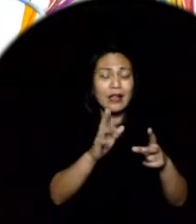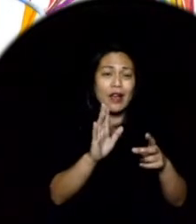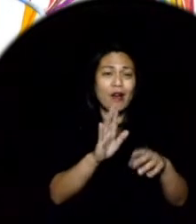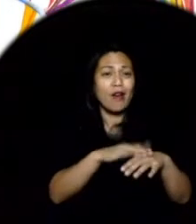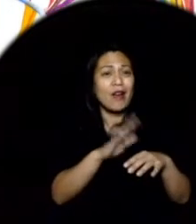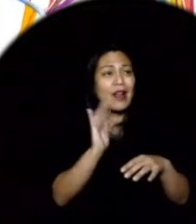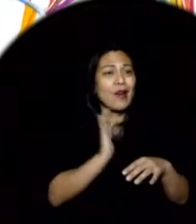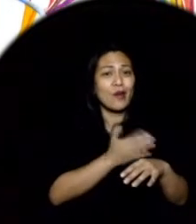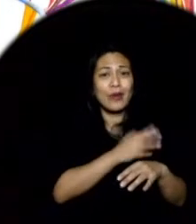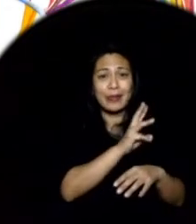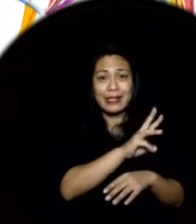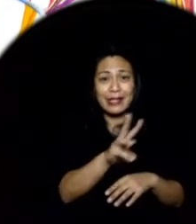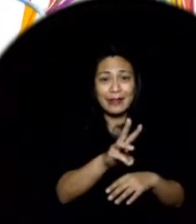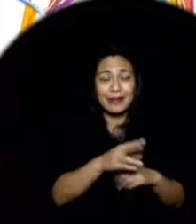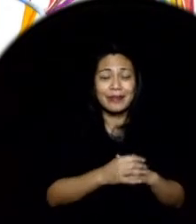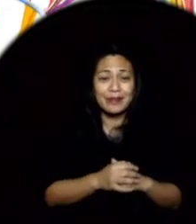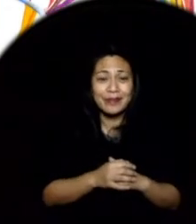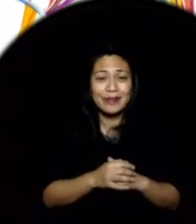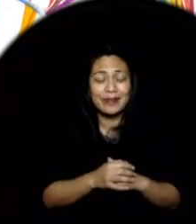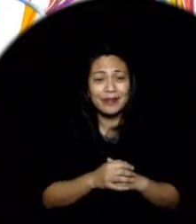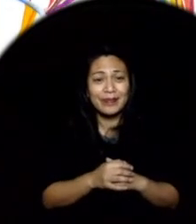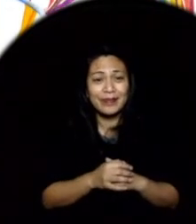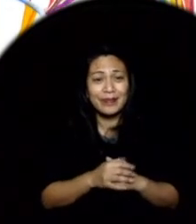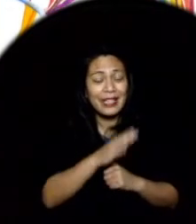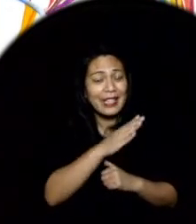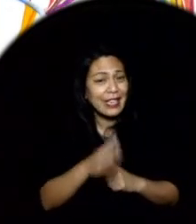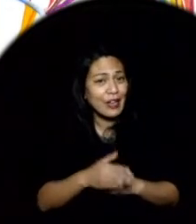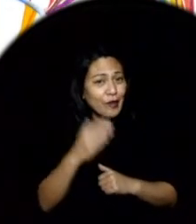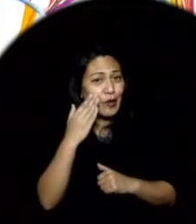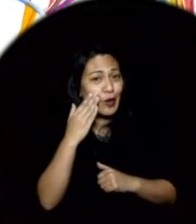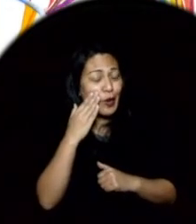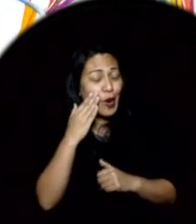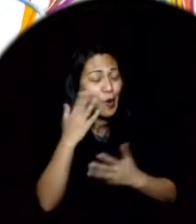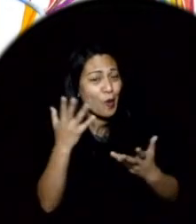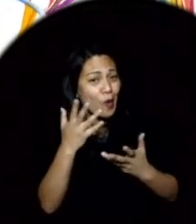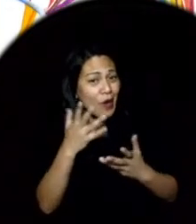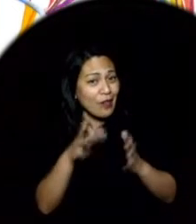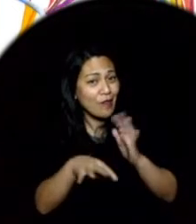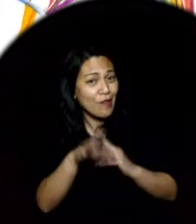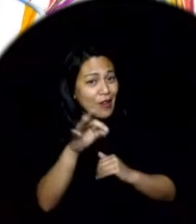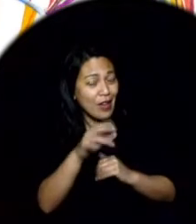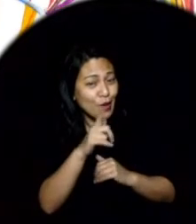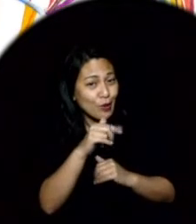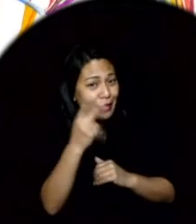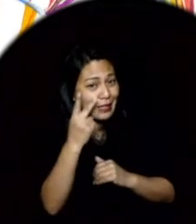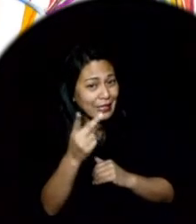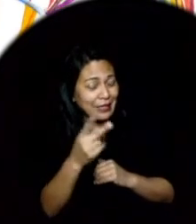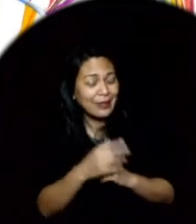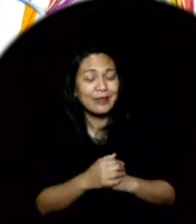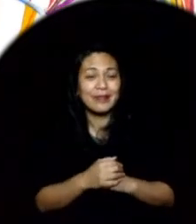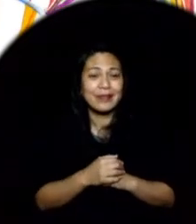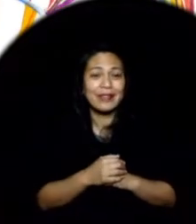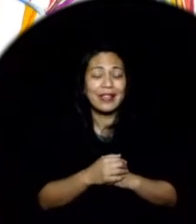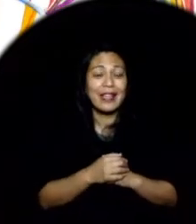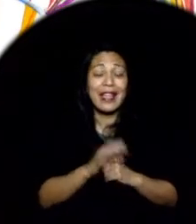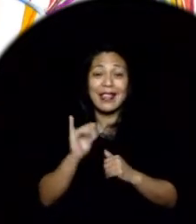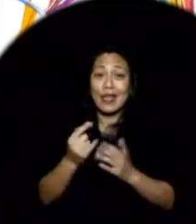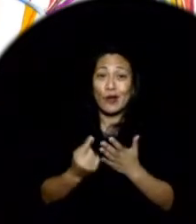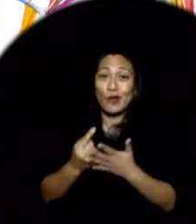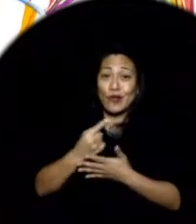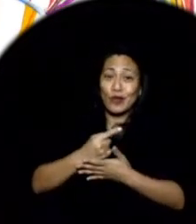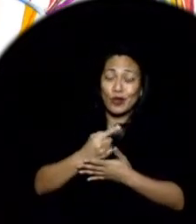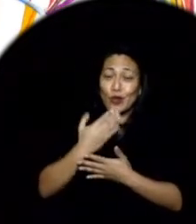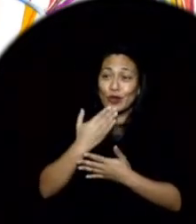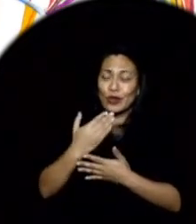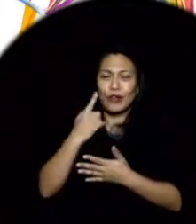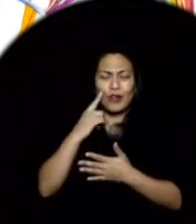the Telling Tales Creativity Club. You never know who might look at them. Now that we've had a good review